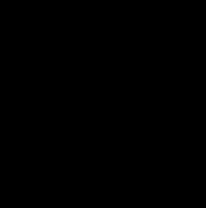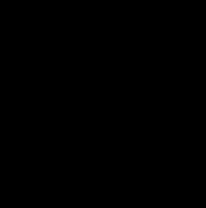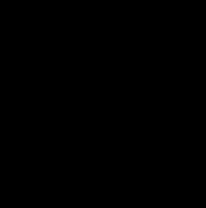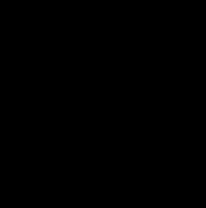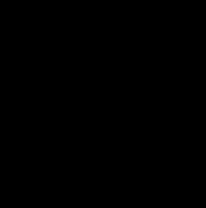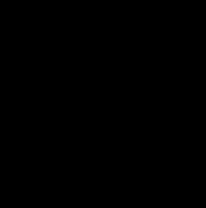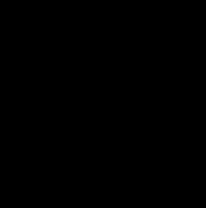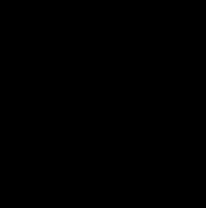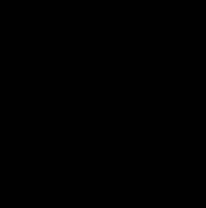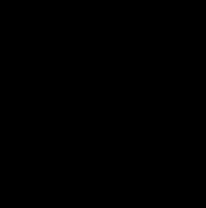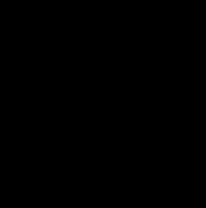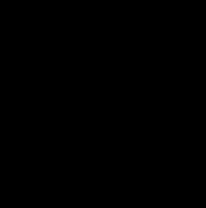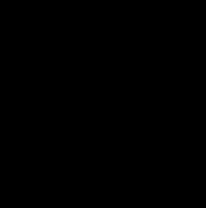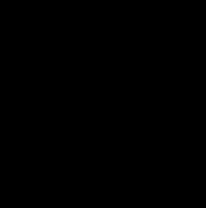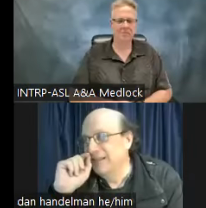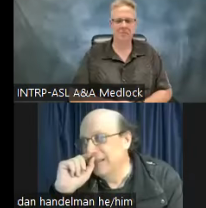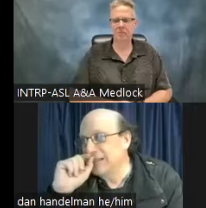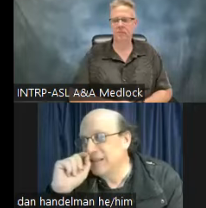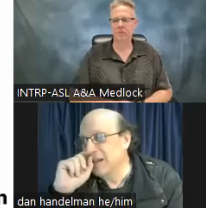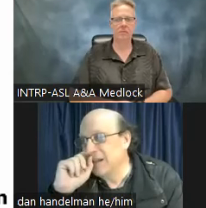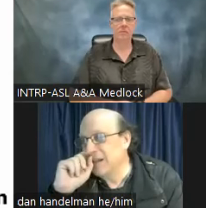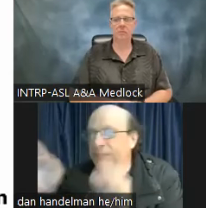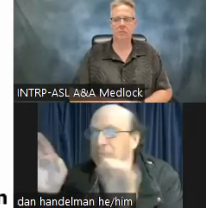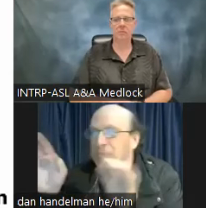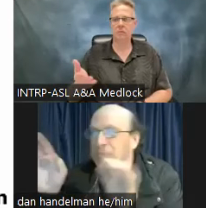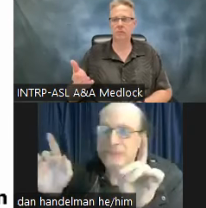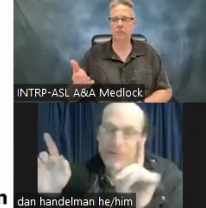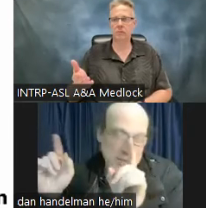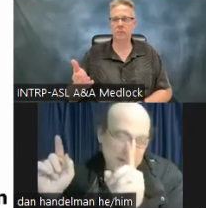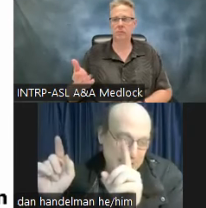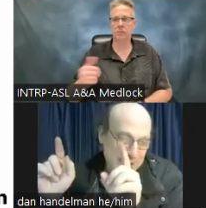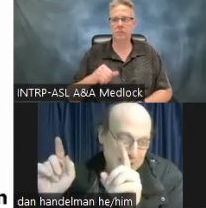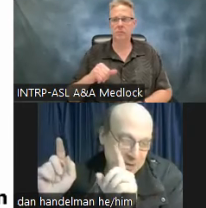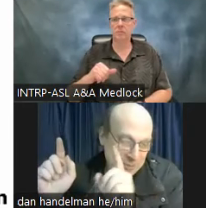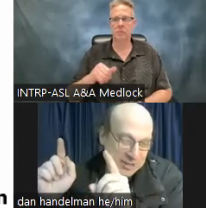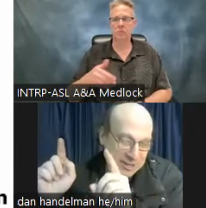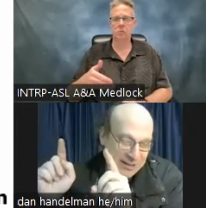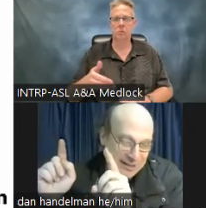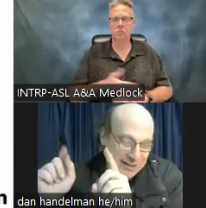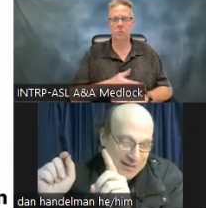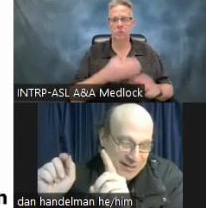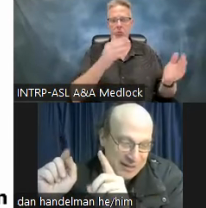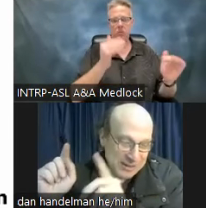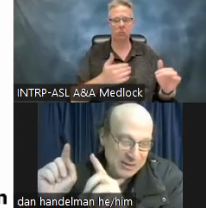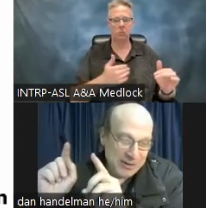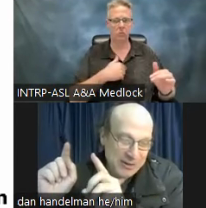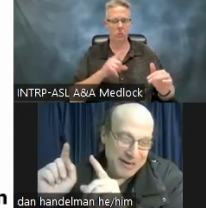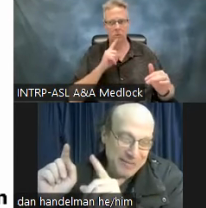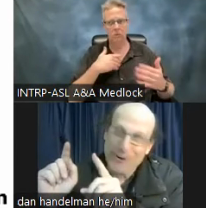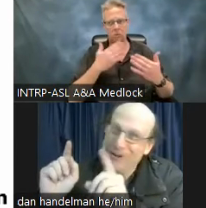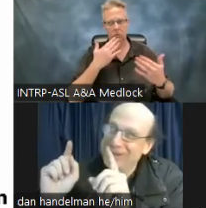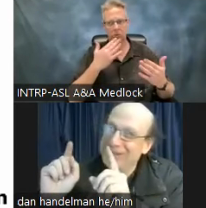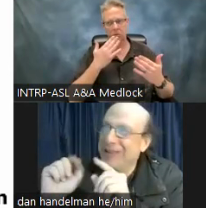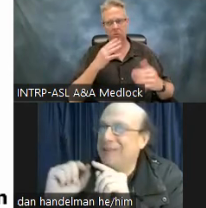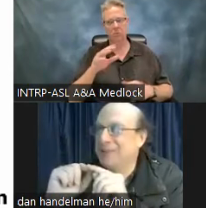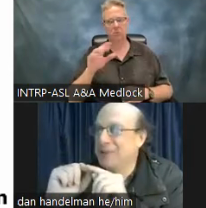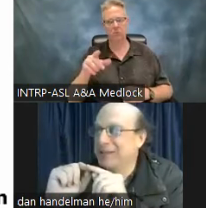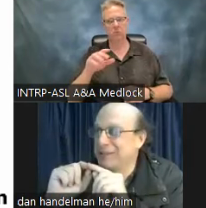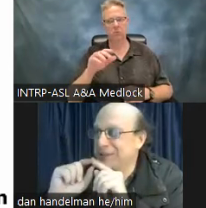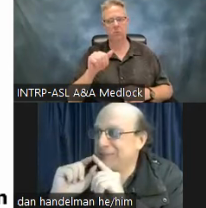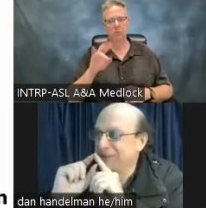Thank you. Can we move to? Yes, go ahead. Well, before you ask if we can move on, I just want to appreciate Commissioner Ariana Bauer